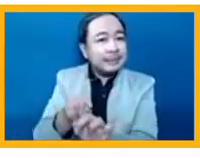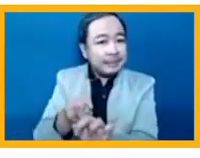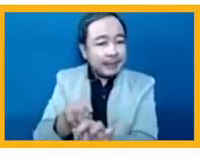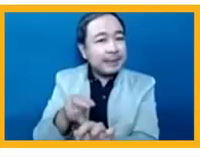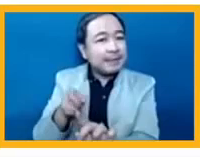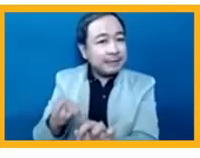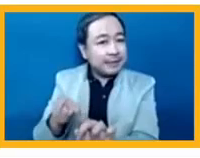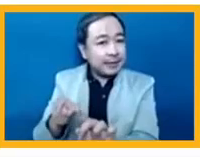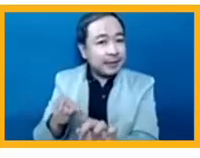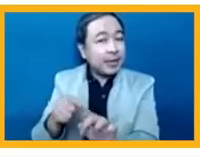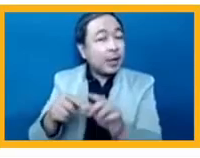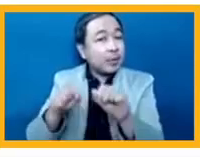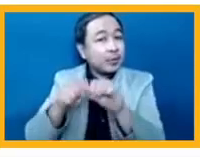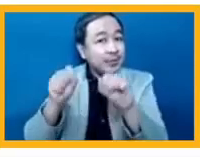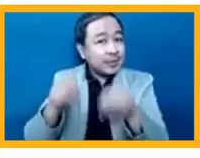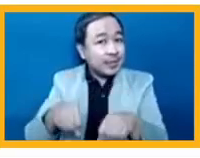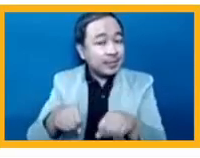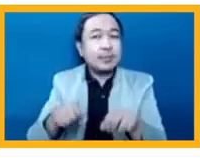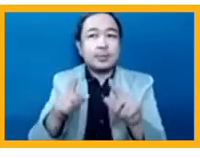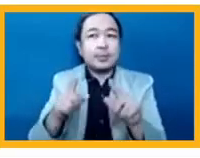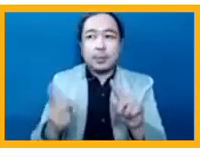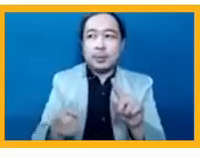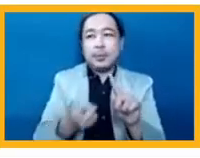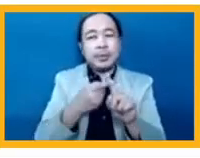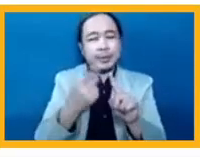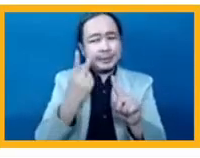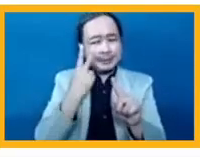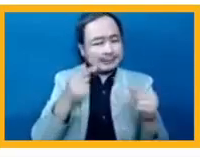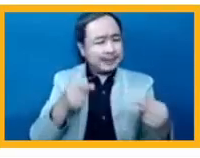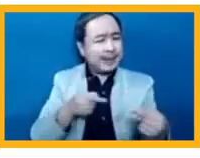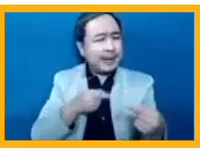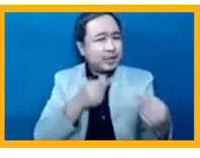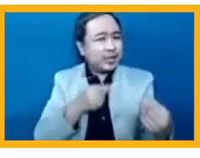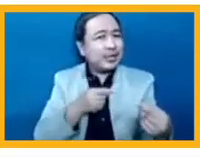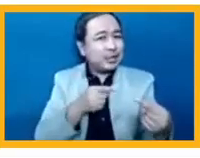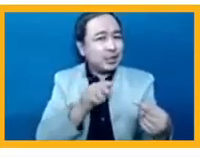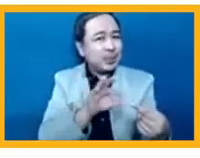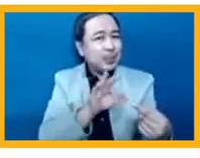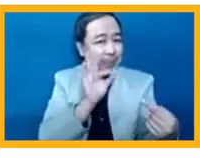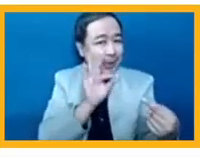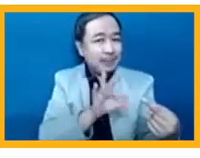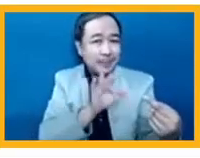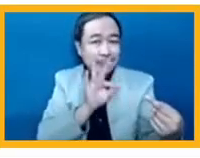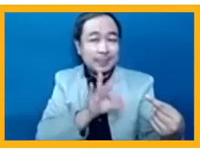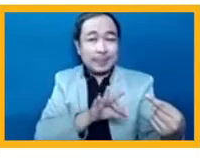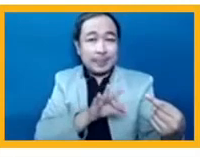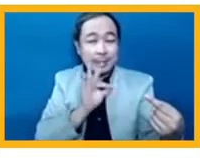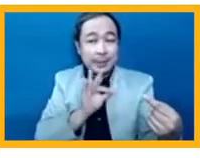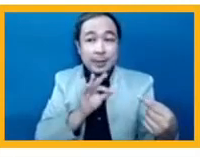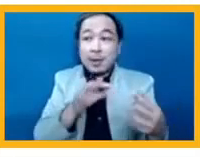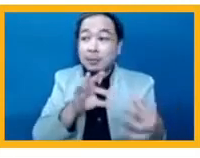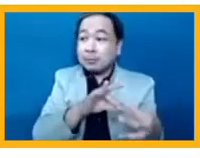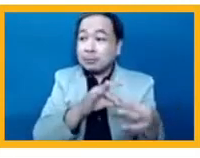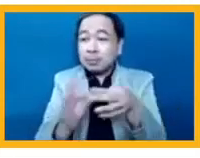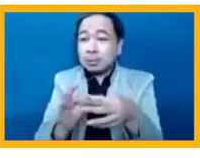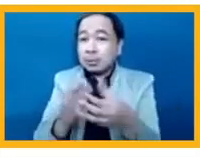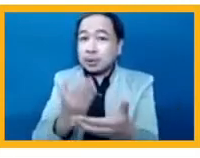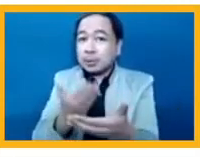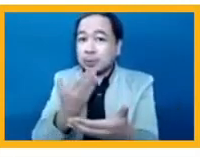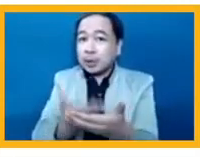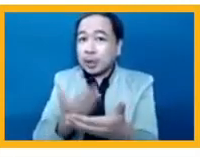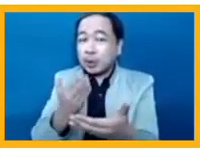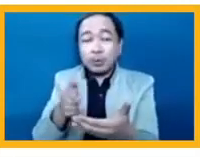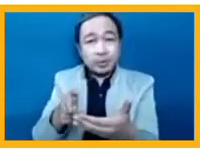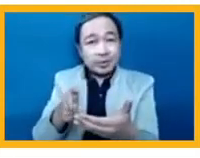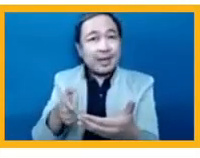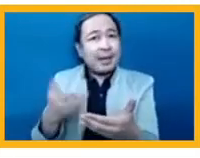it becomes critical to identify the challenges in the specific context and then look at the evidence for where technology has been able to solve